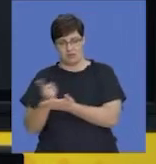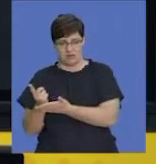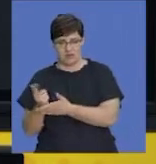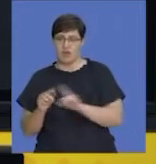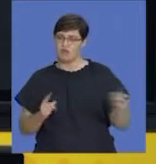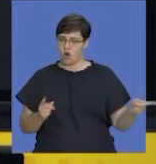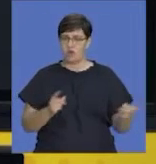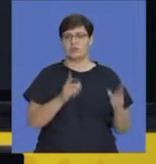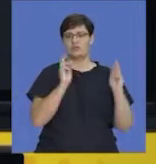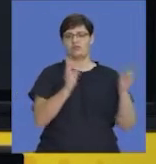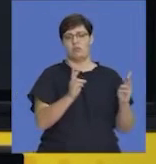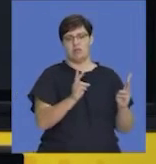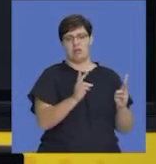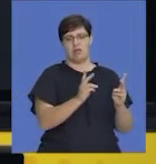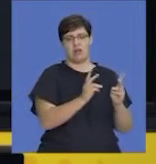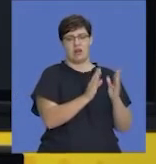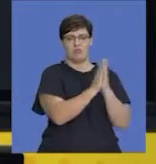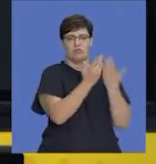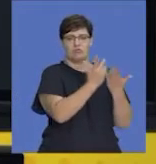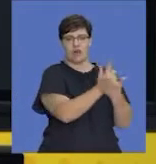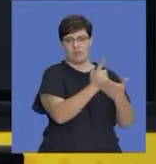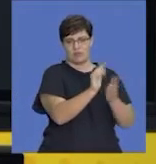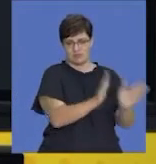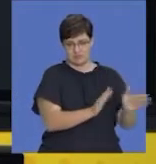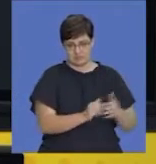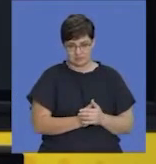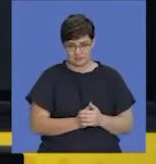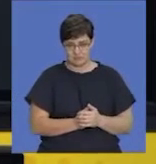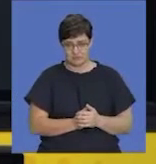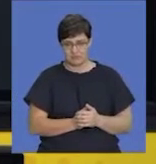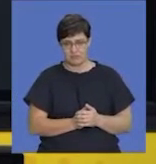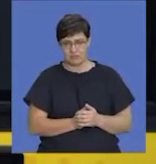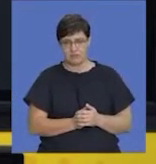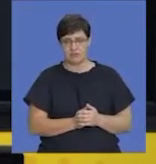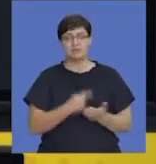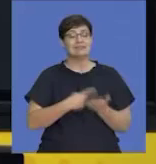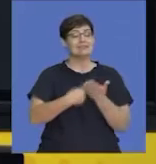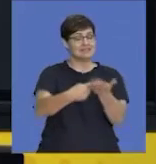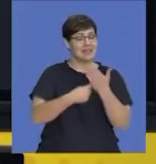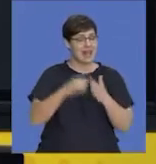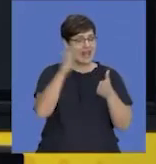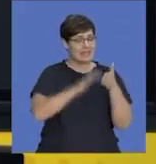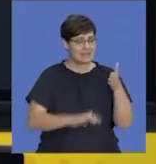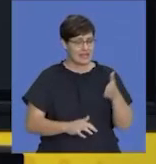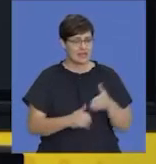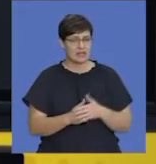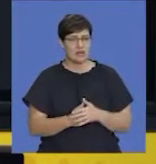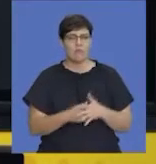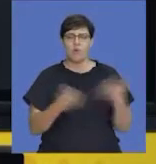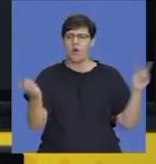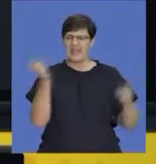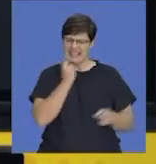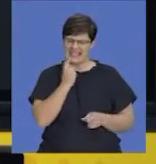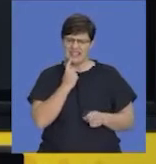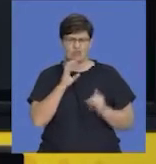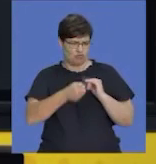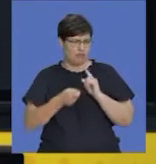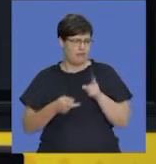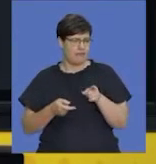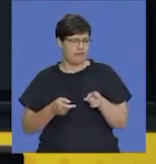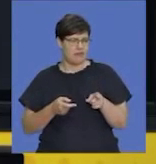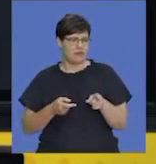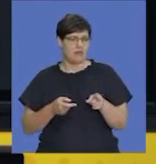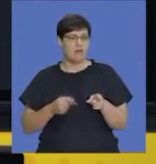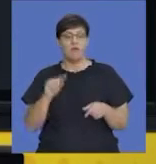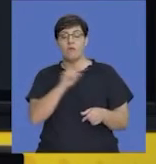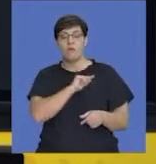a hardback book cover. So the discursive essay is a more easier topic to attempt, in that when you